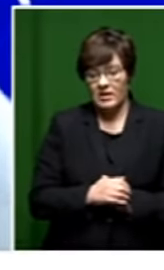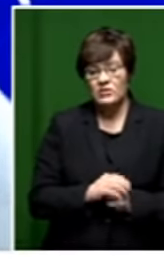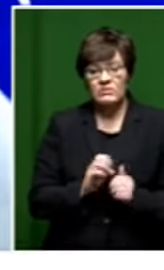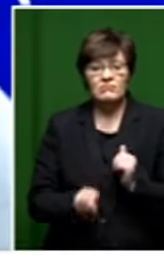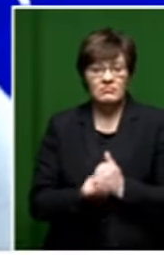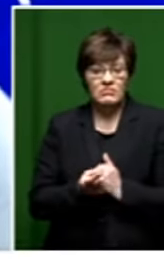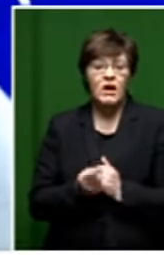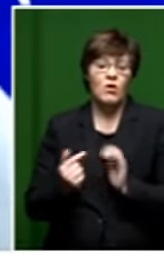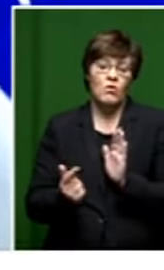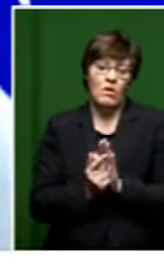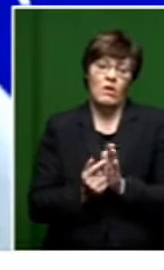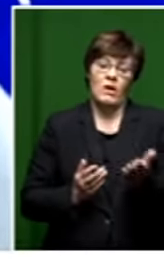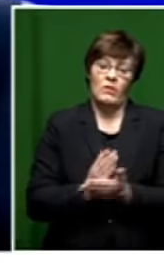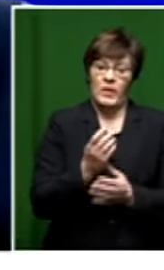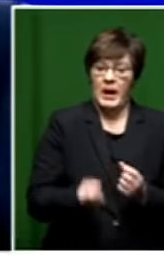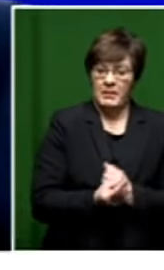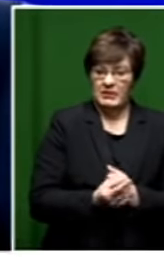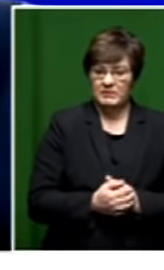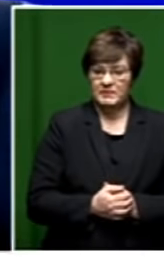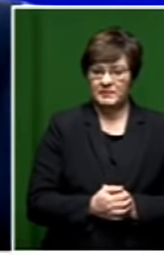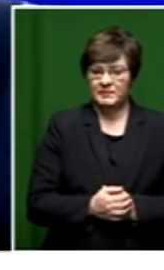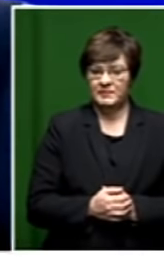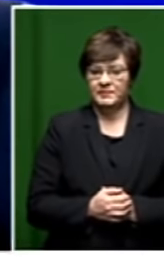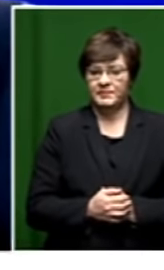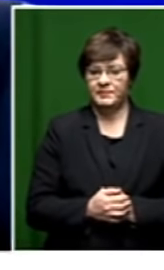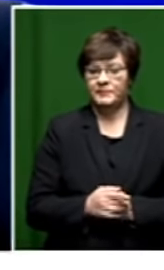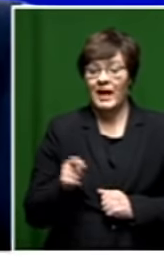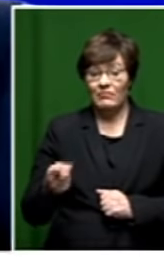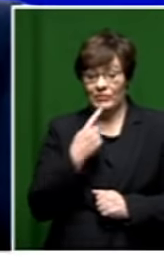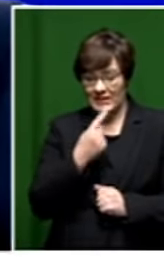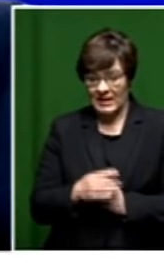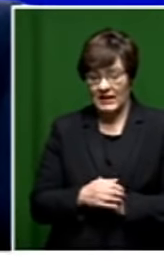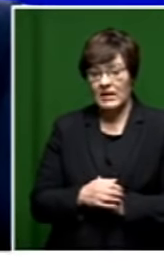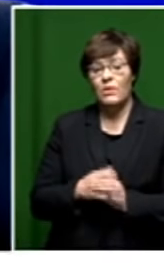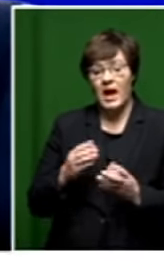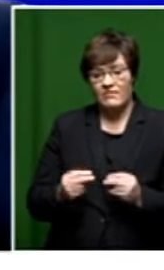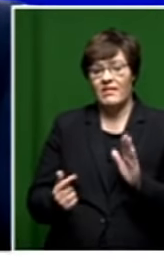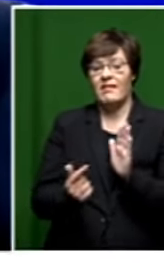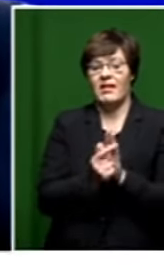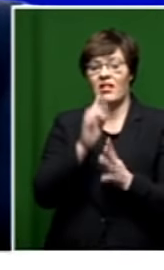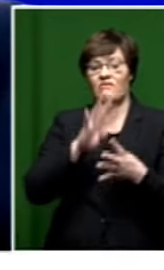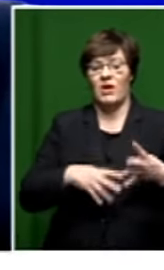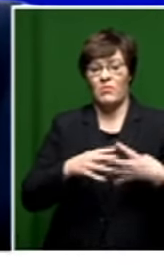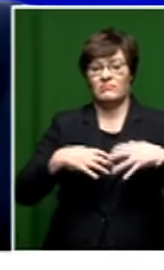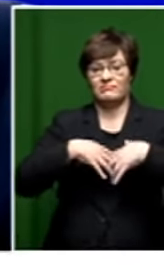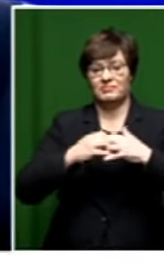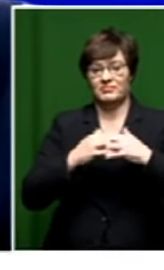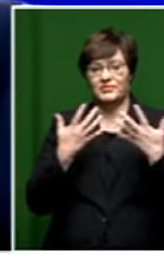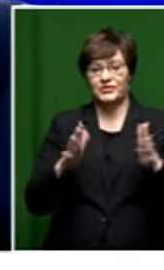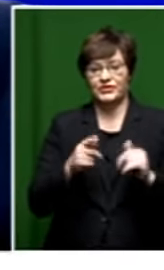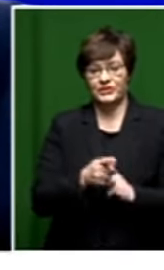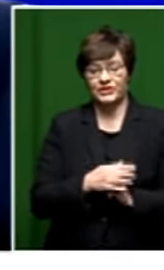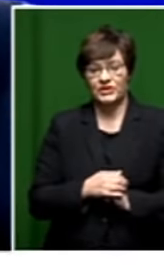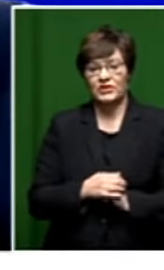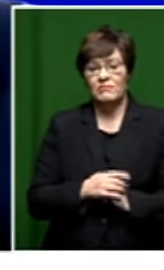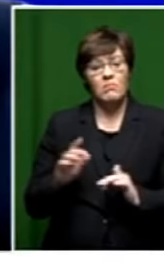come through this piece of legislation. And as you say, Sindiswa, you have now put a legal framework in place, and